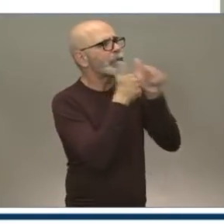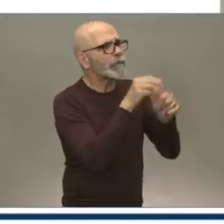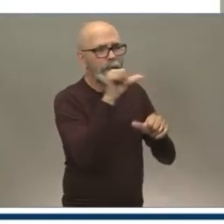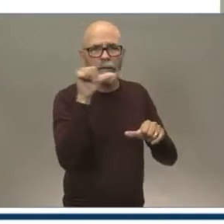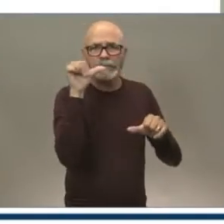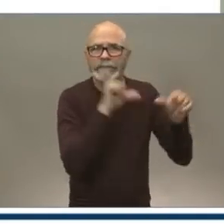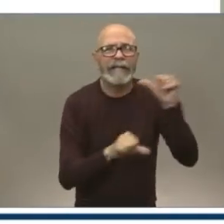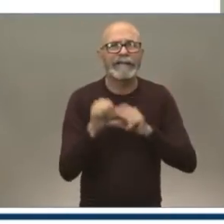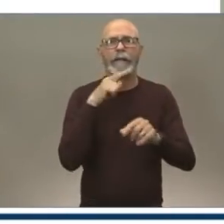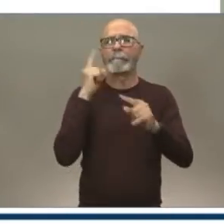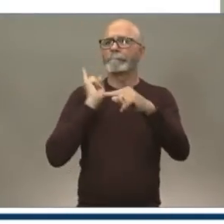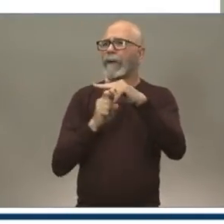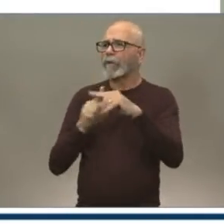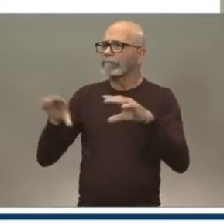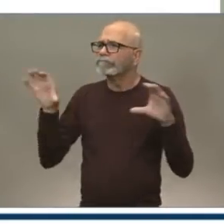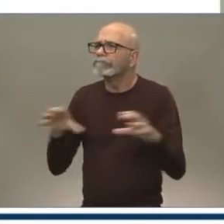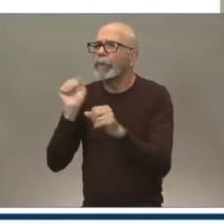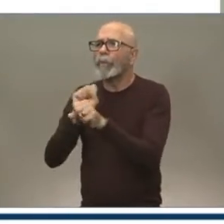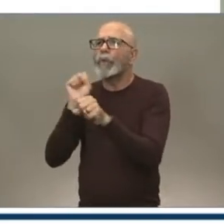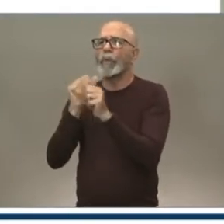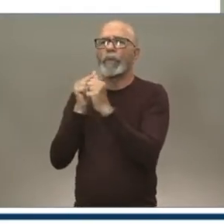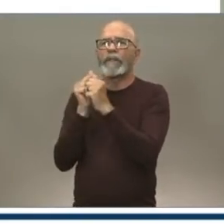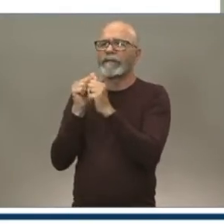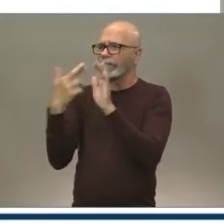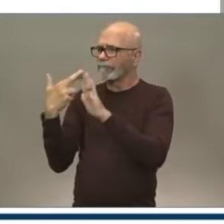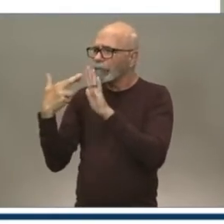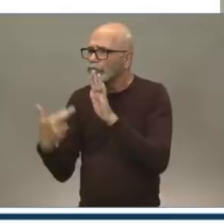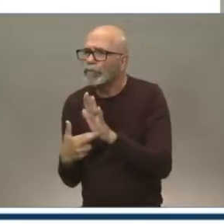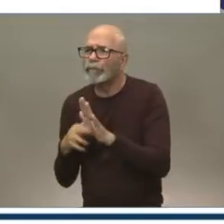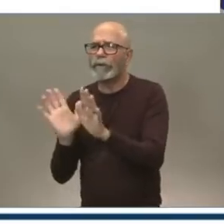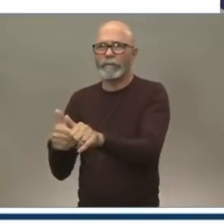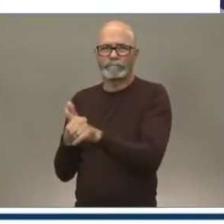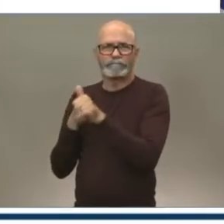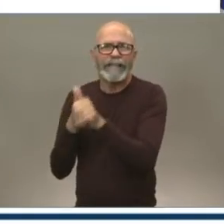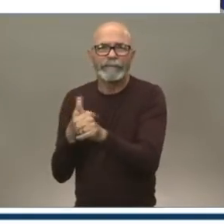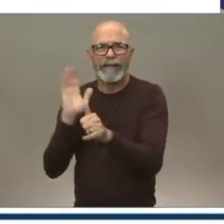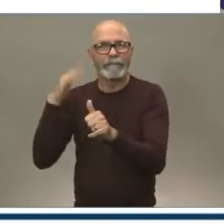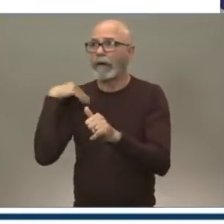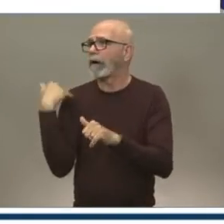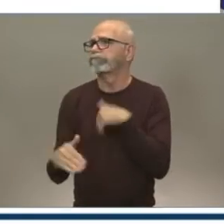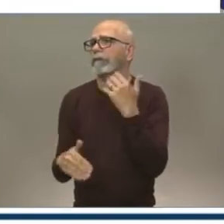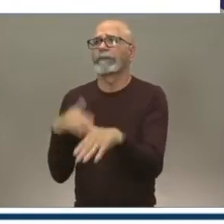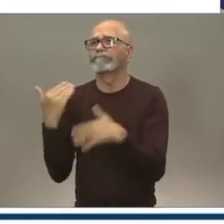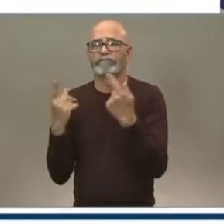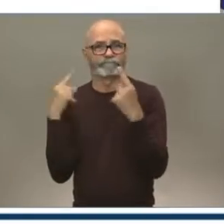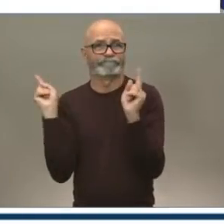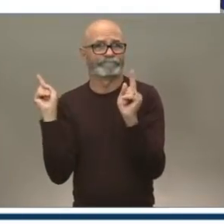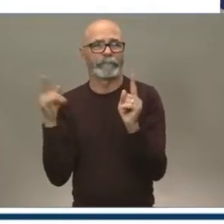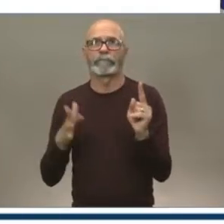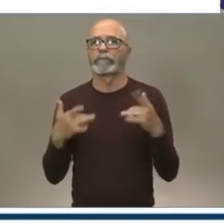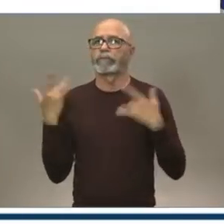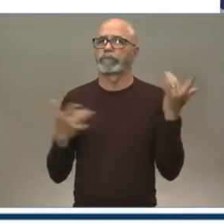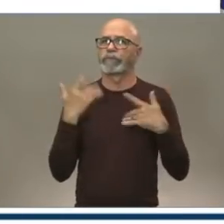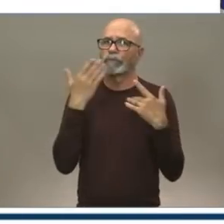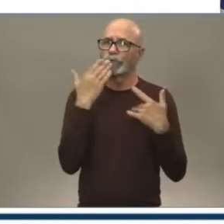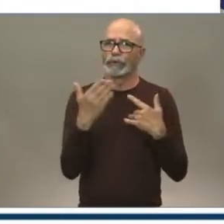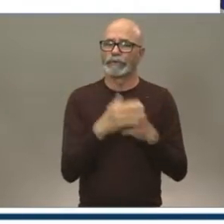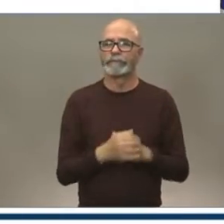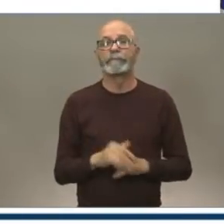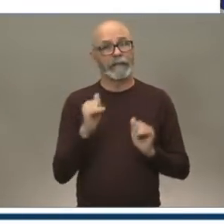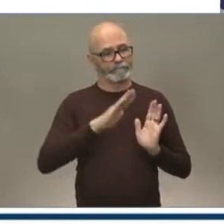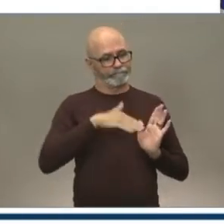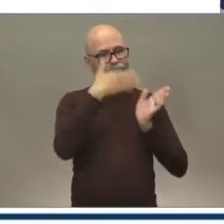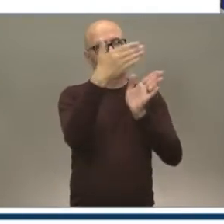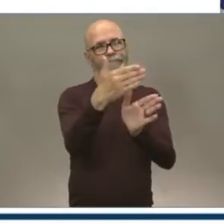to get to where we are today. And I'll turn it over to Dr. Strang. Thank you, Premier, and good afternoon, everybody. I just want to